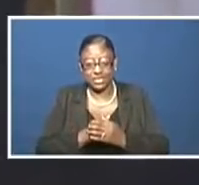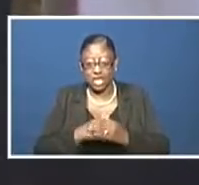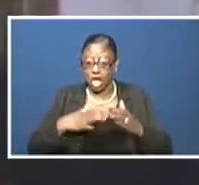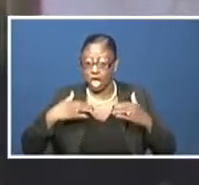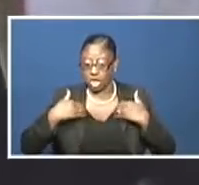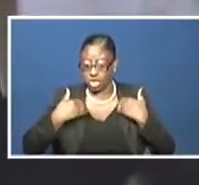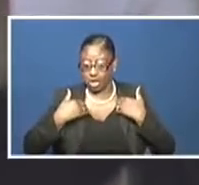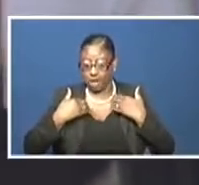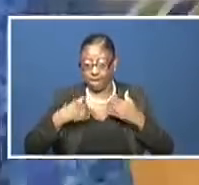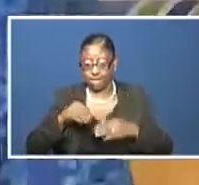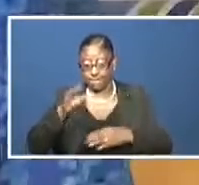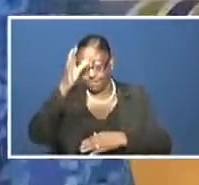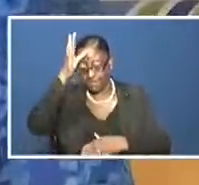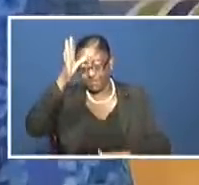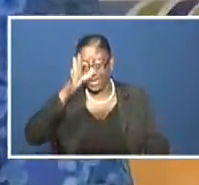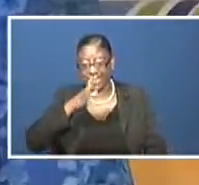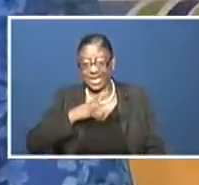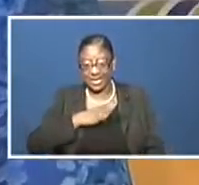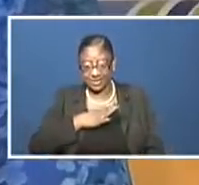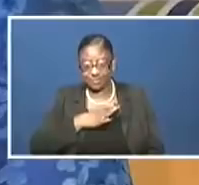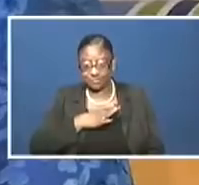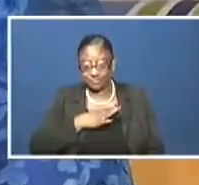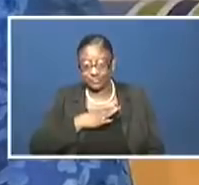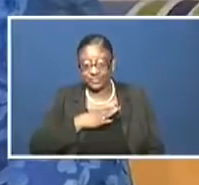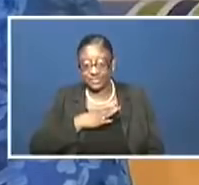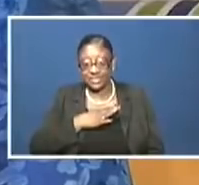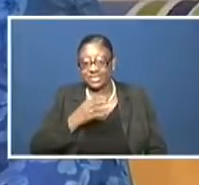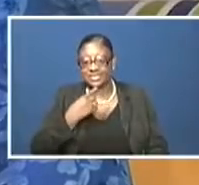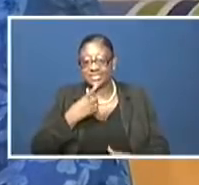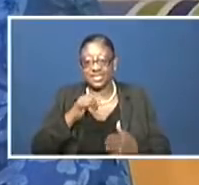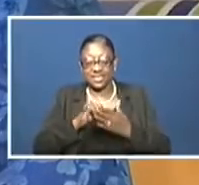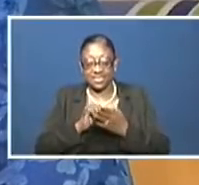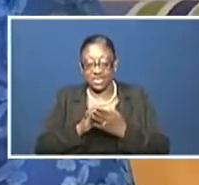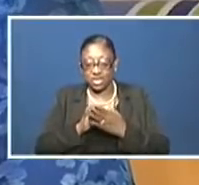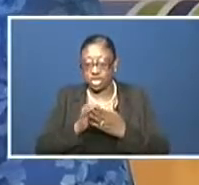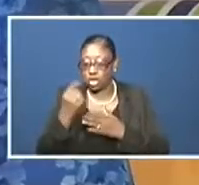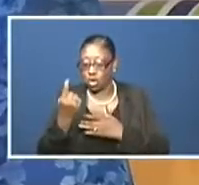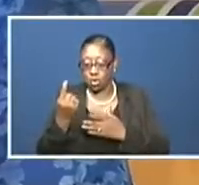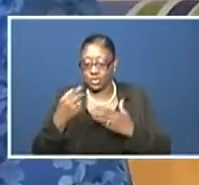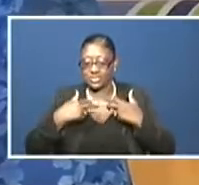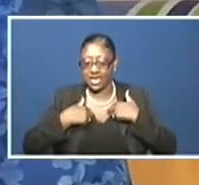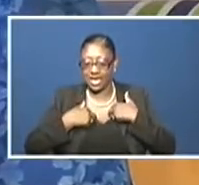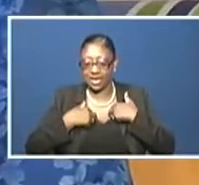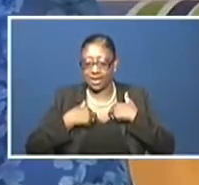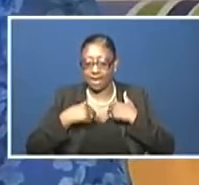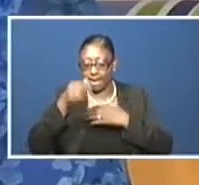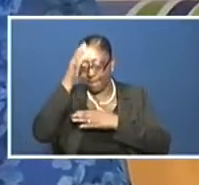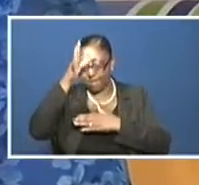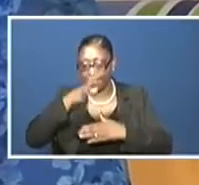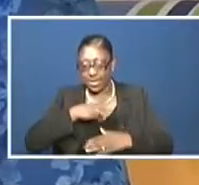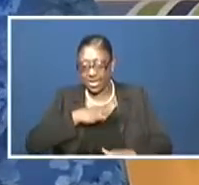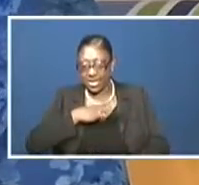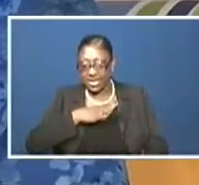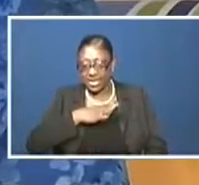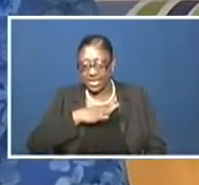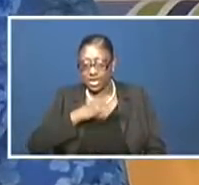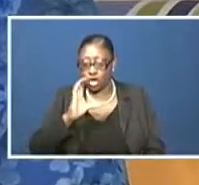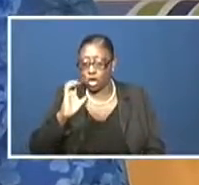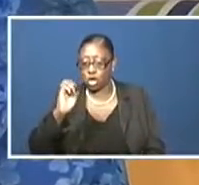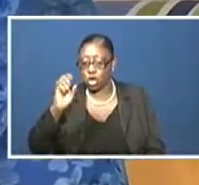that Pindling always added to his entourage. A young man called Skeeter Collins out